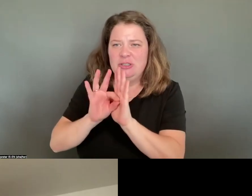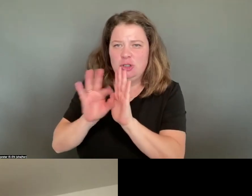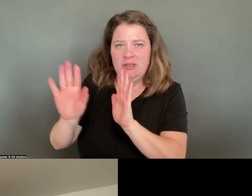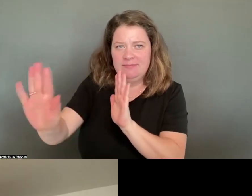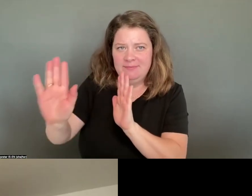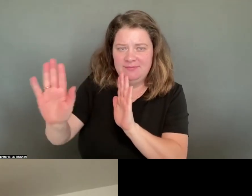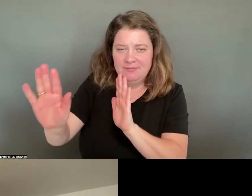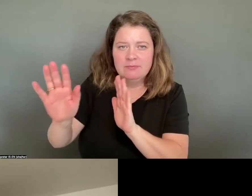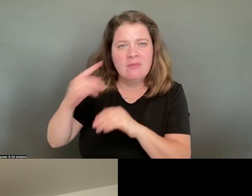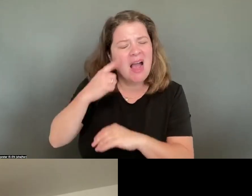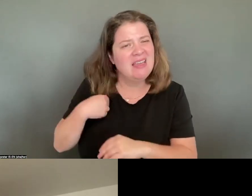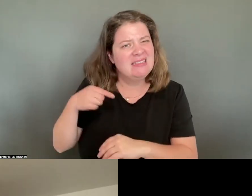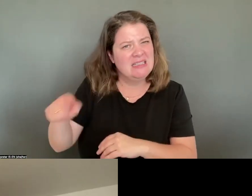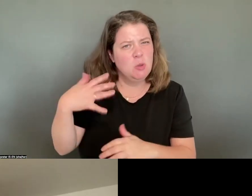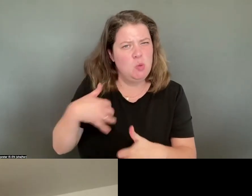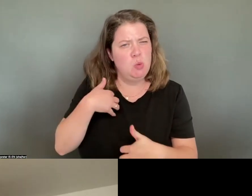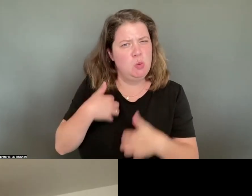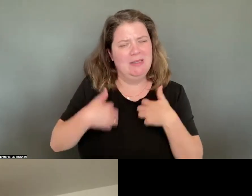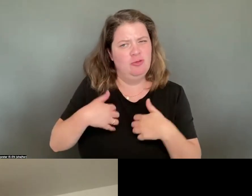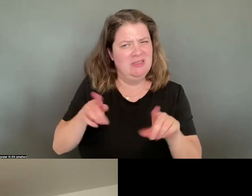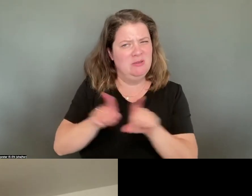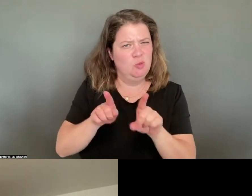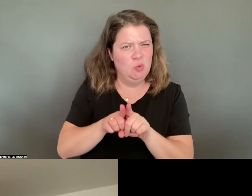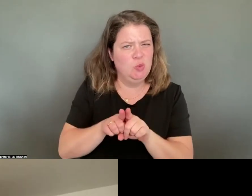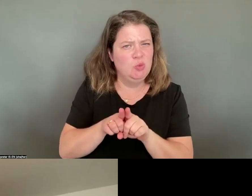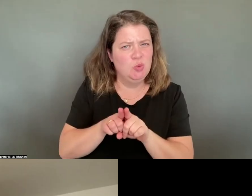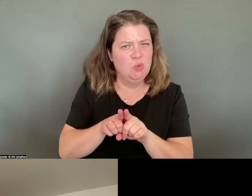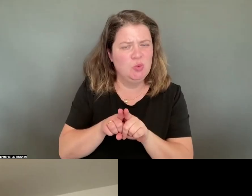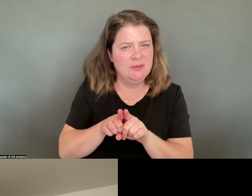be really interesting lens on how